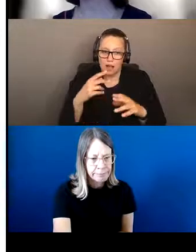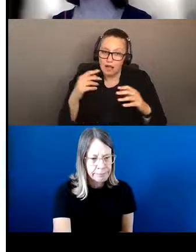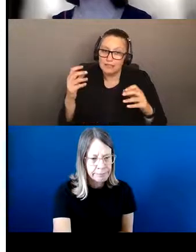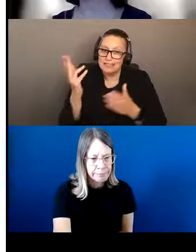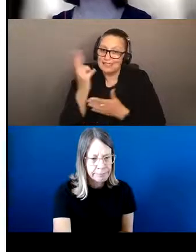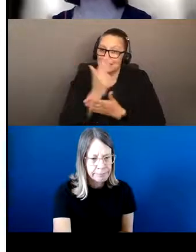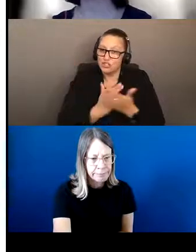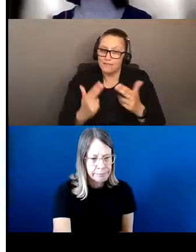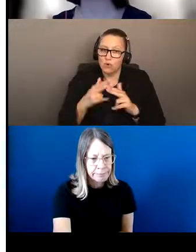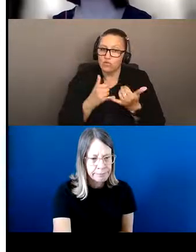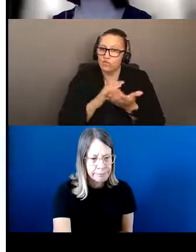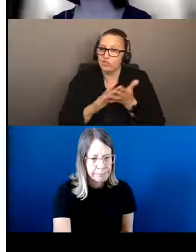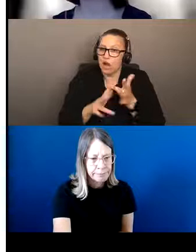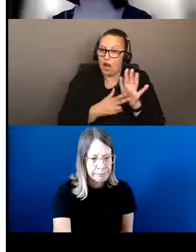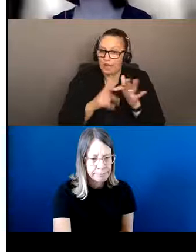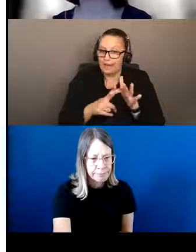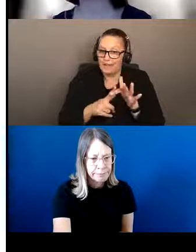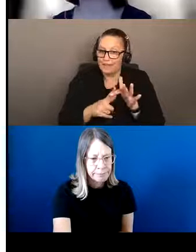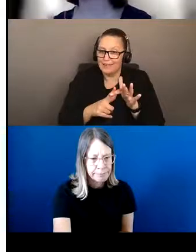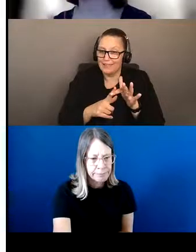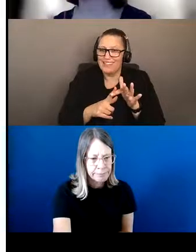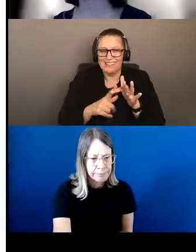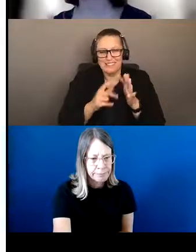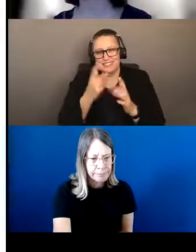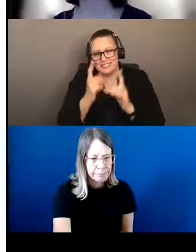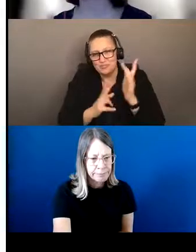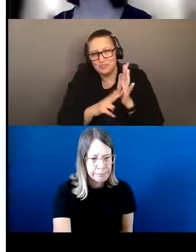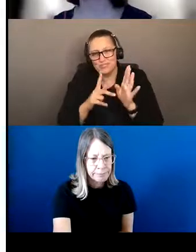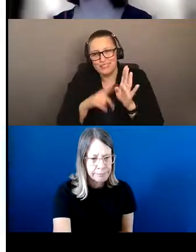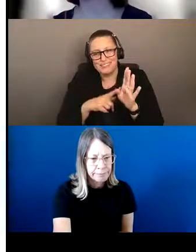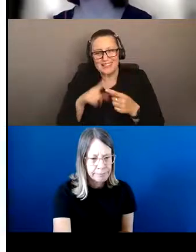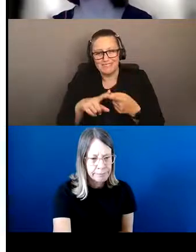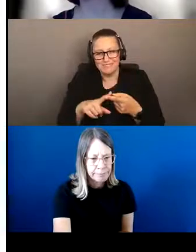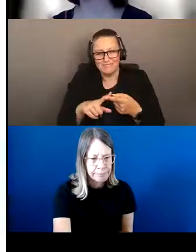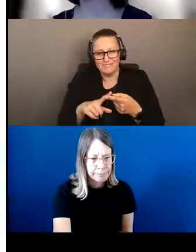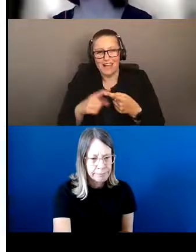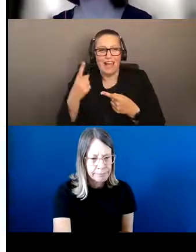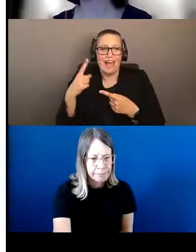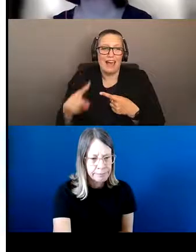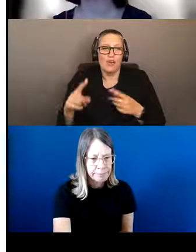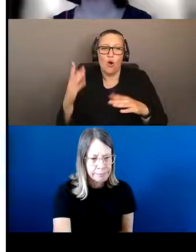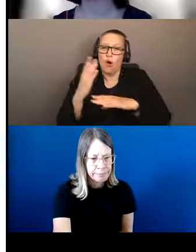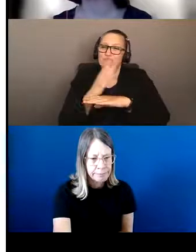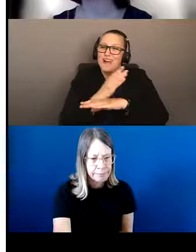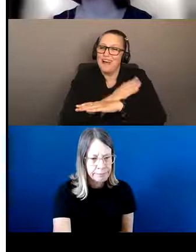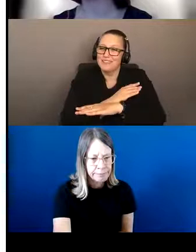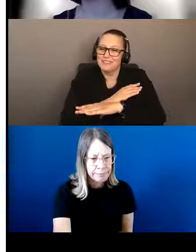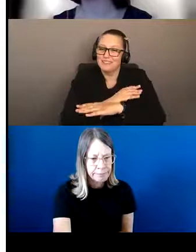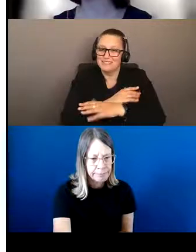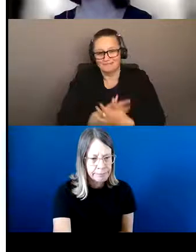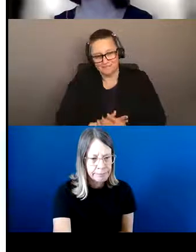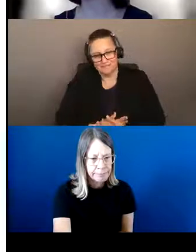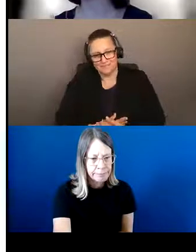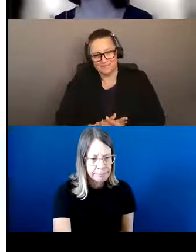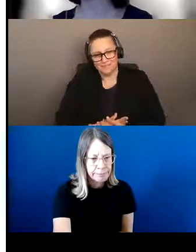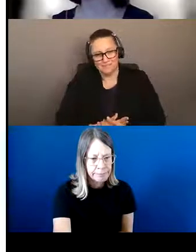Sydney New Year's Eve celebrations by Reg Mombasa, and Opera House by Emily Crockford, another artist represented by Studio A.